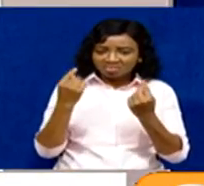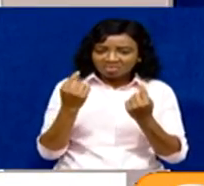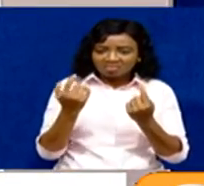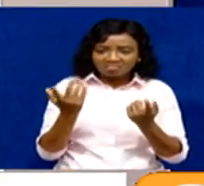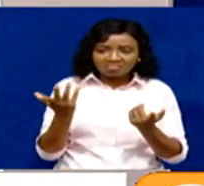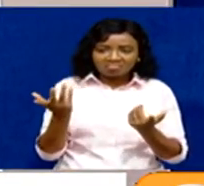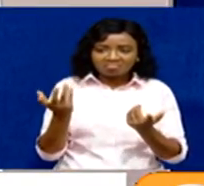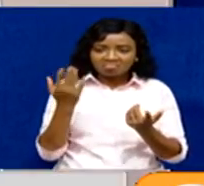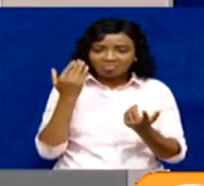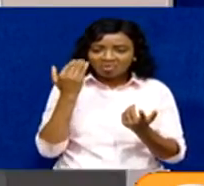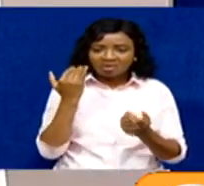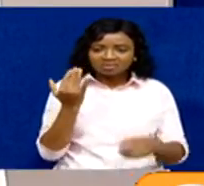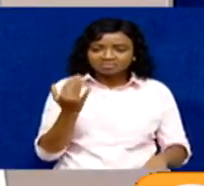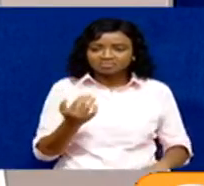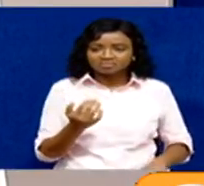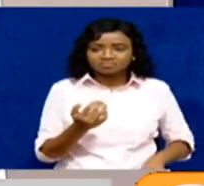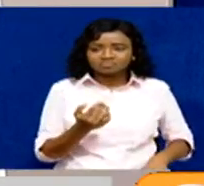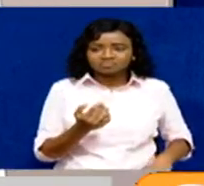say